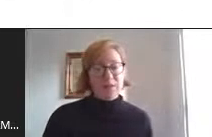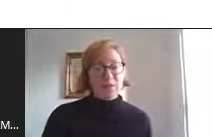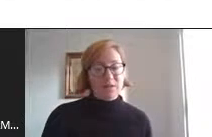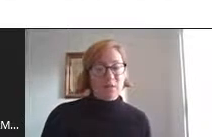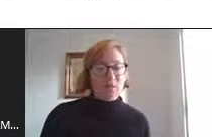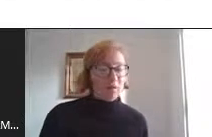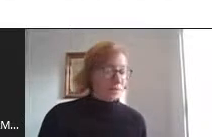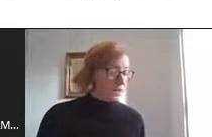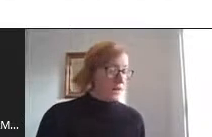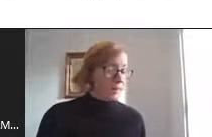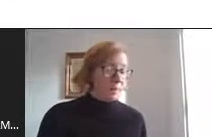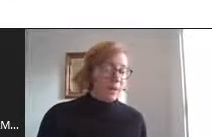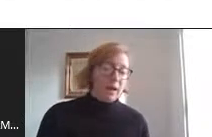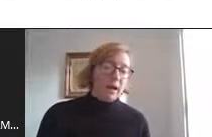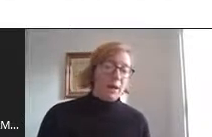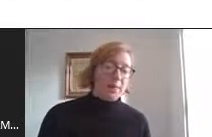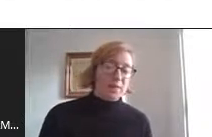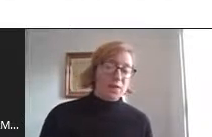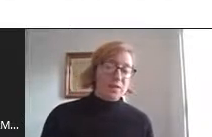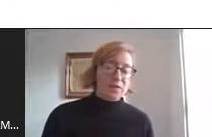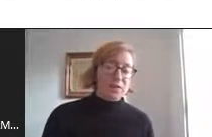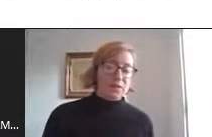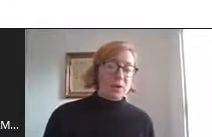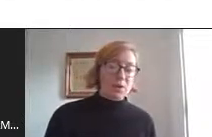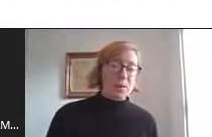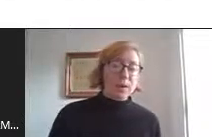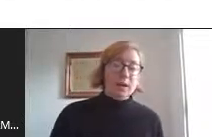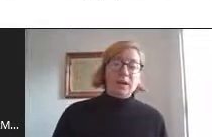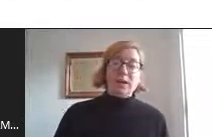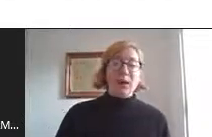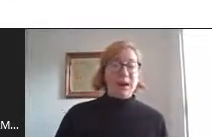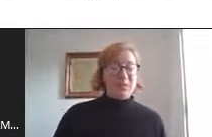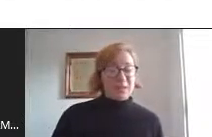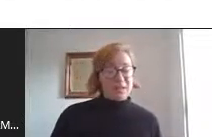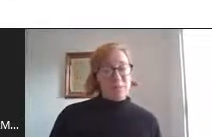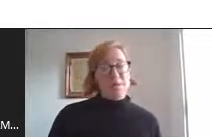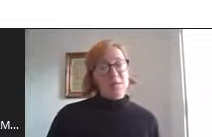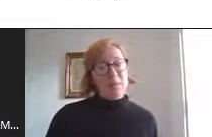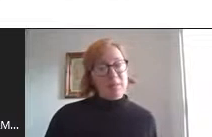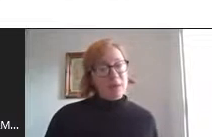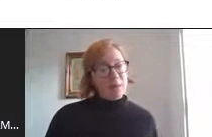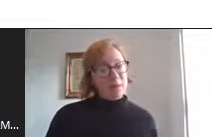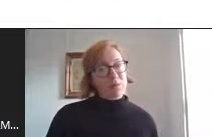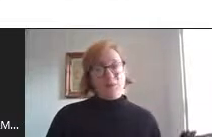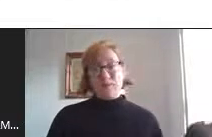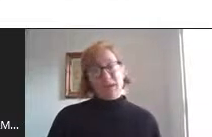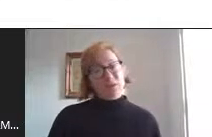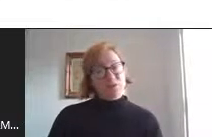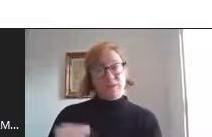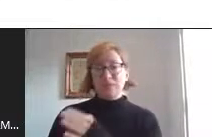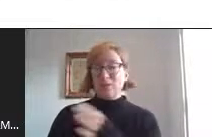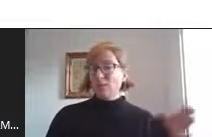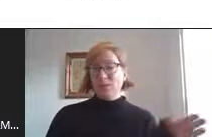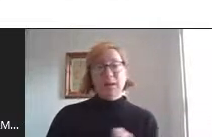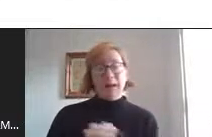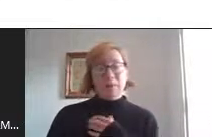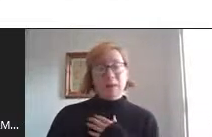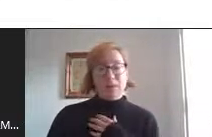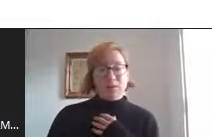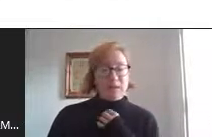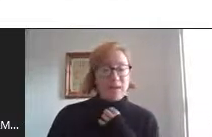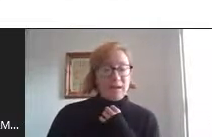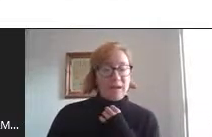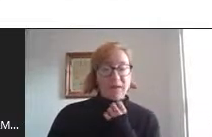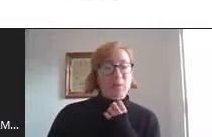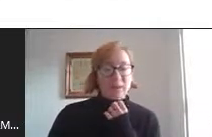who have selective mutism for a long time. So obviously children who, you know, have selective mutism maybe going through secondary school